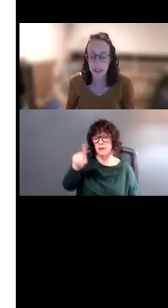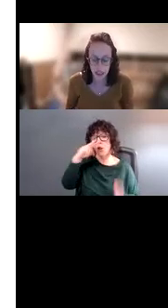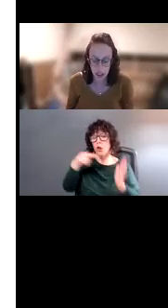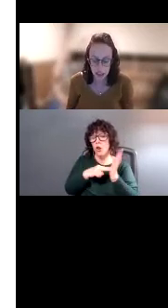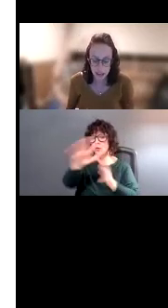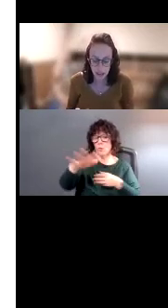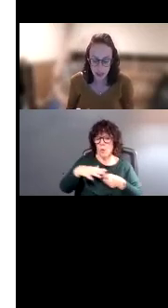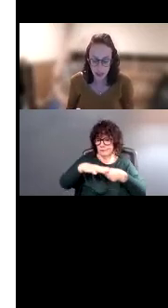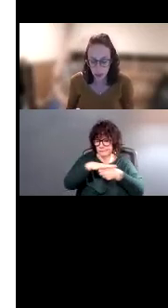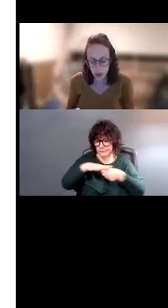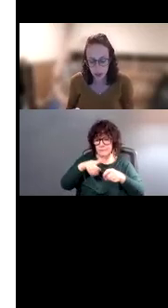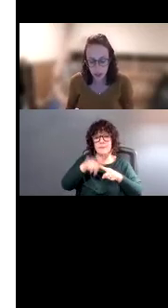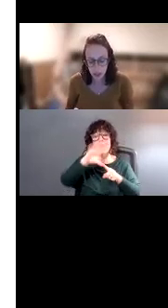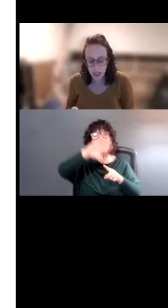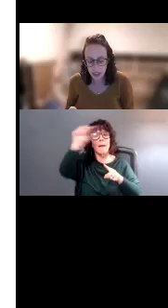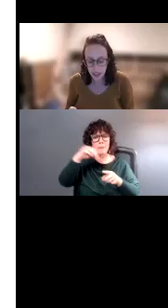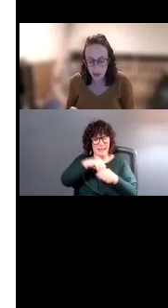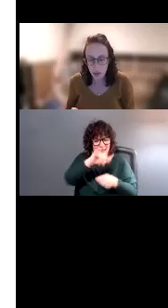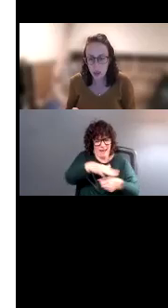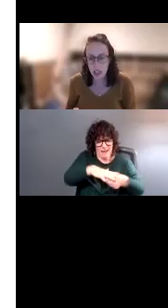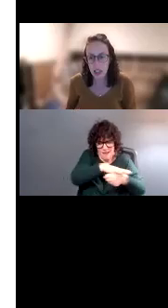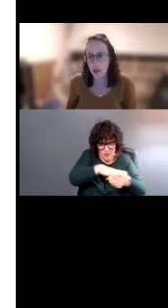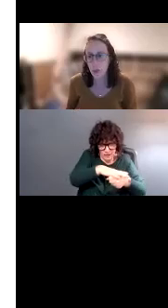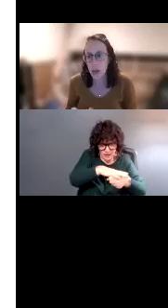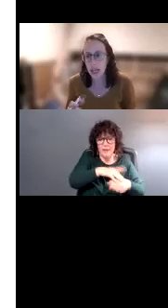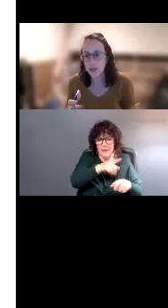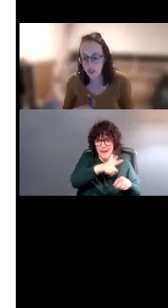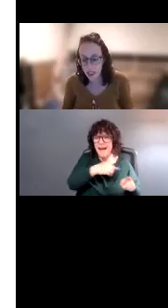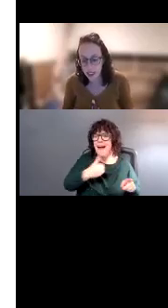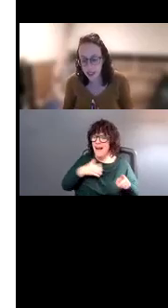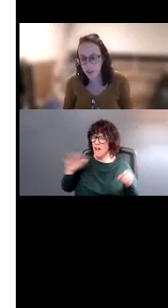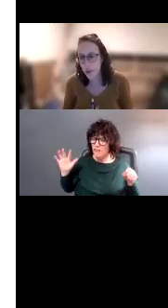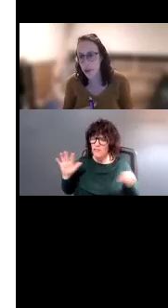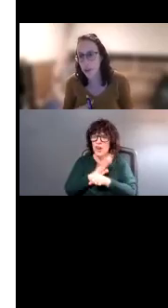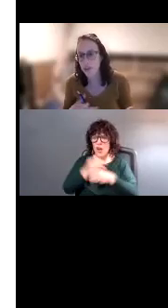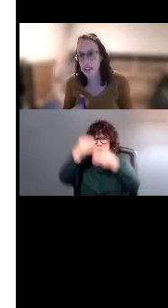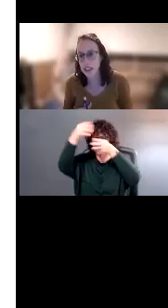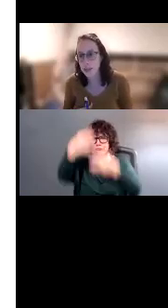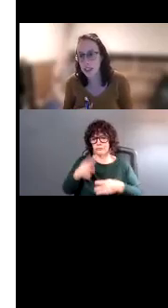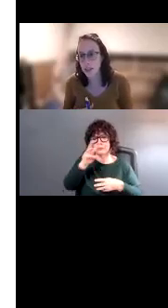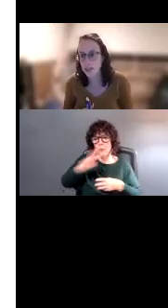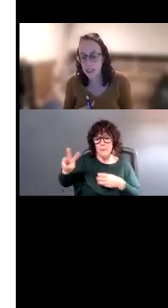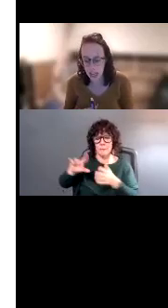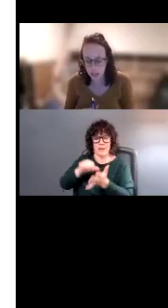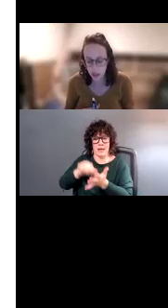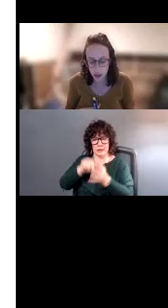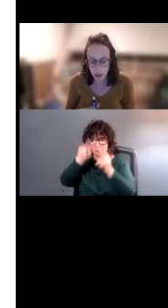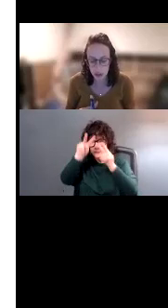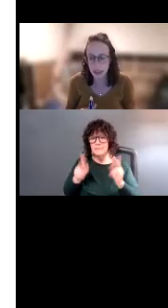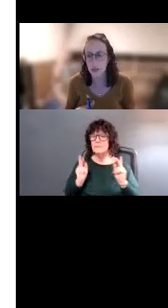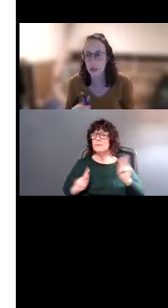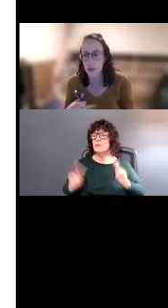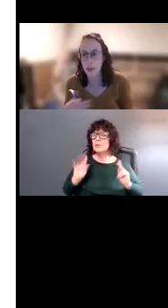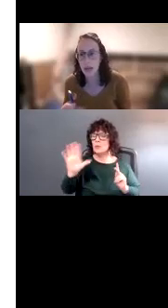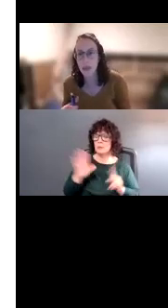consumer protections available, including waived fees for victims of